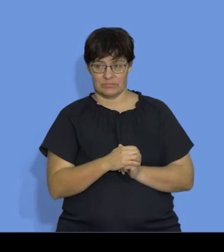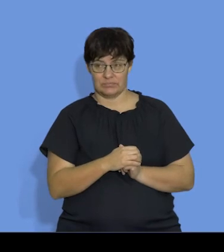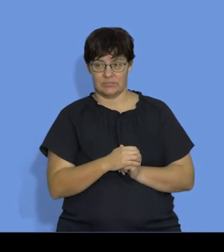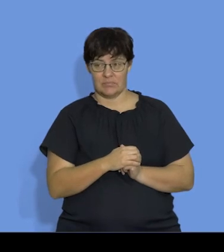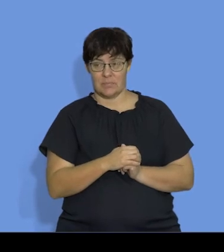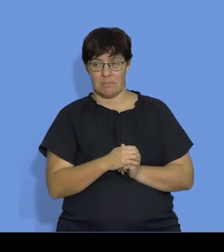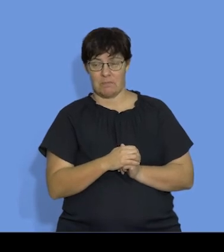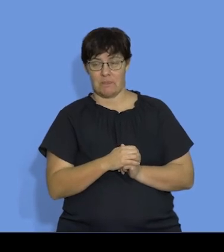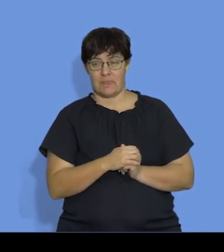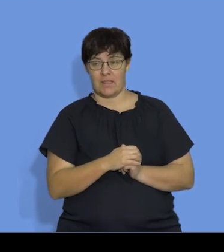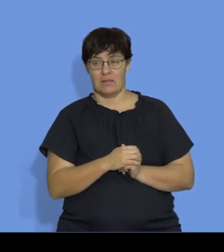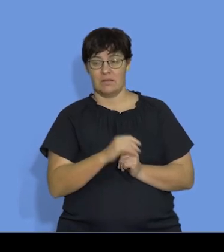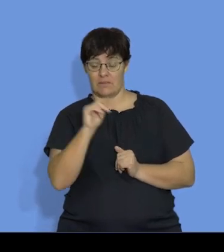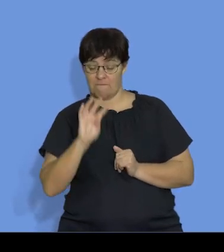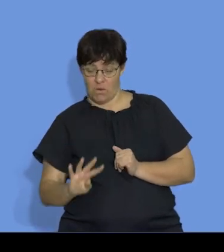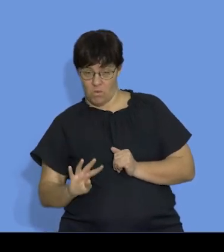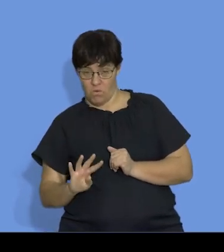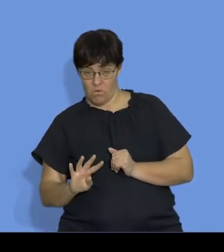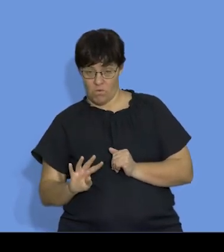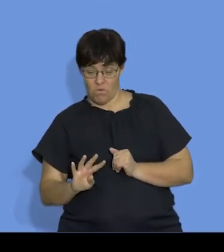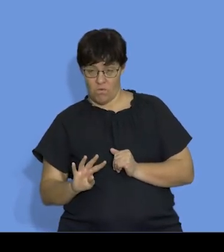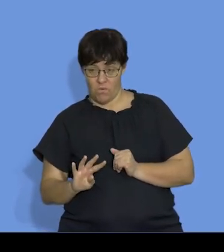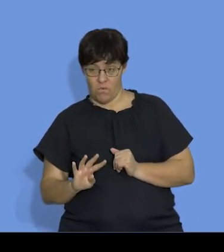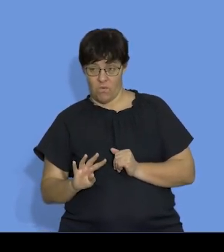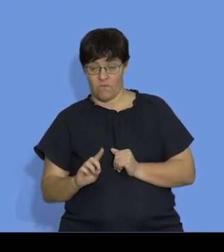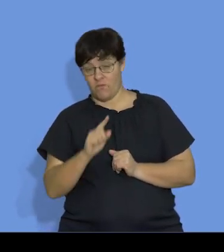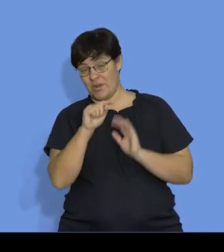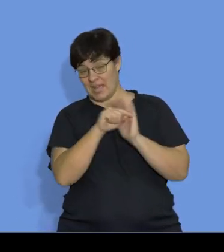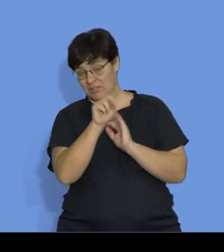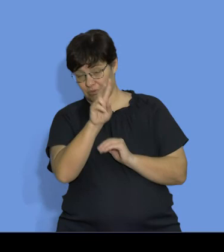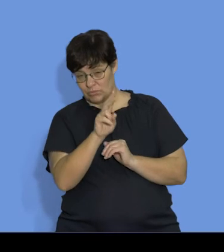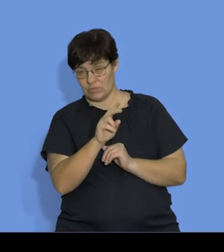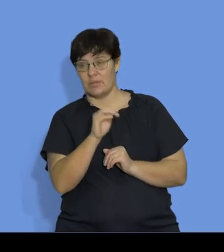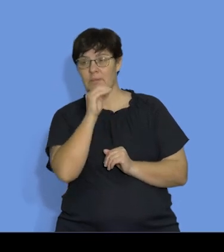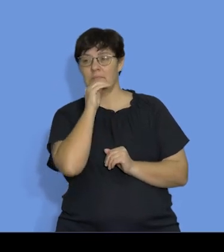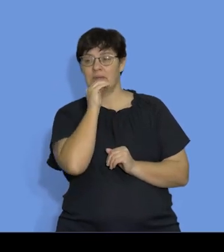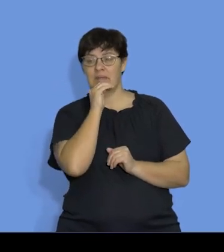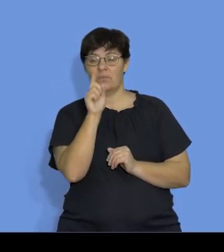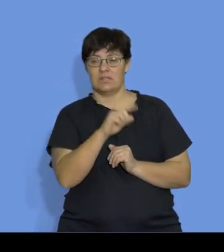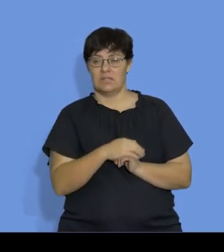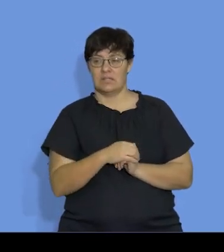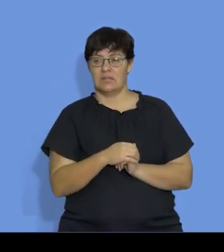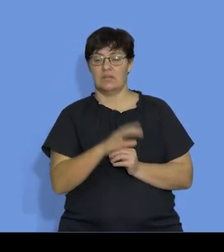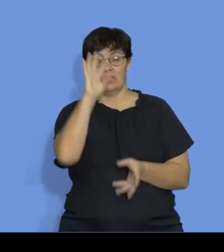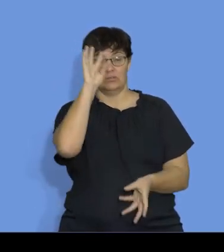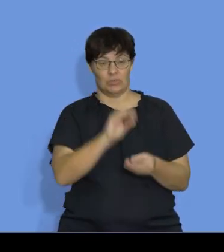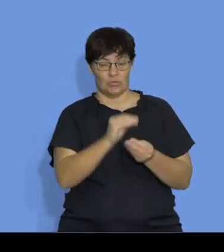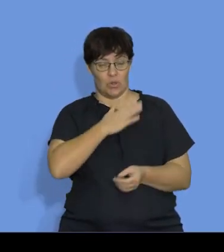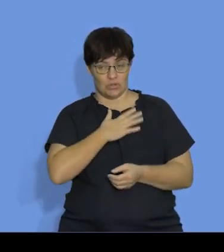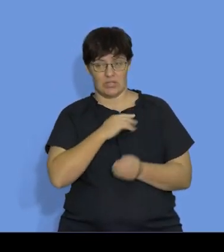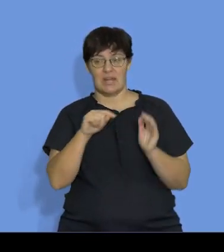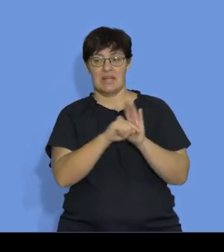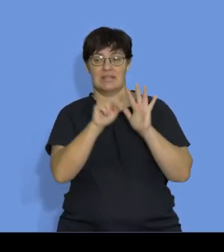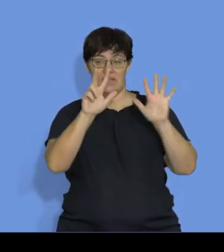-2, right? So if there's 4 atoms per formula unit there, then it means the total for oxygen is